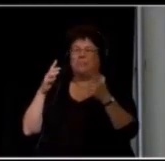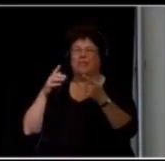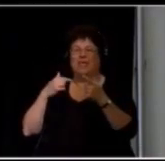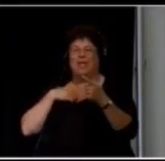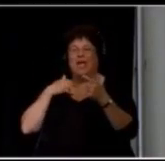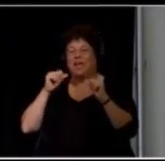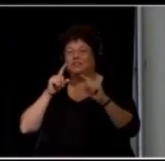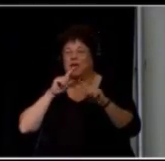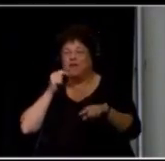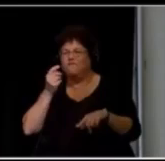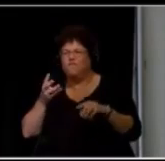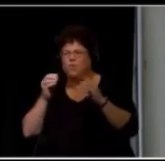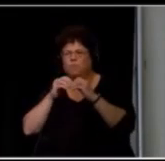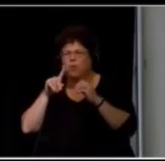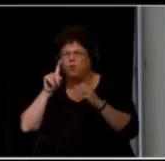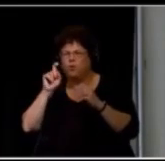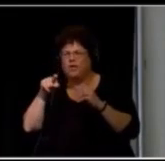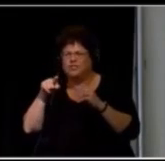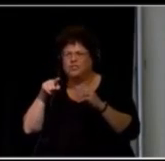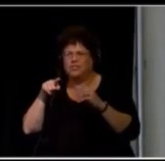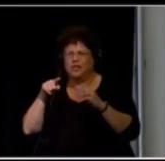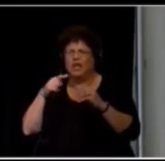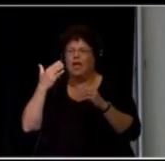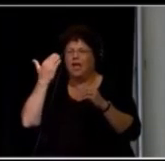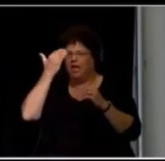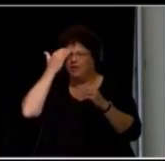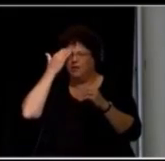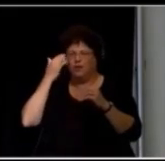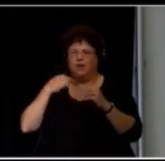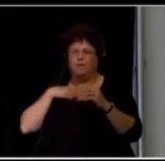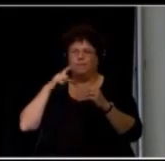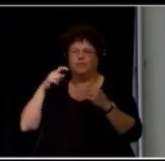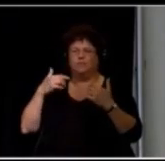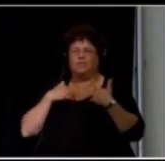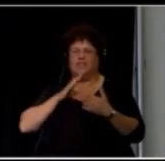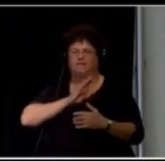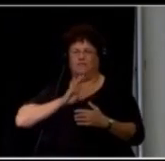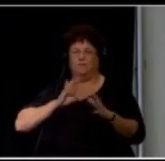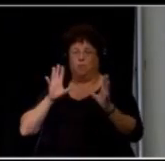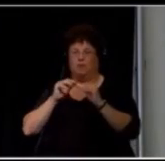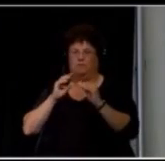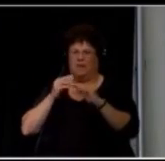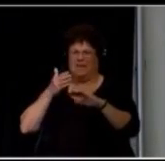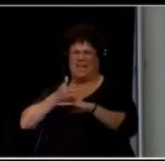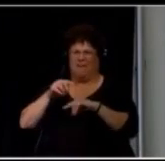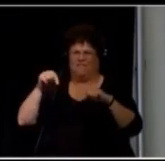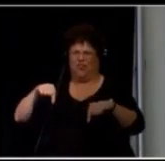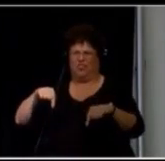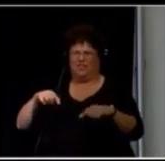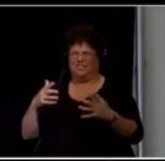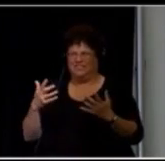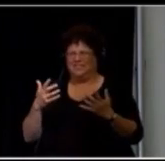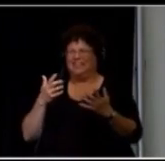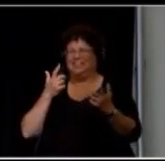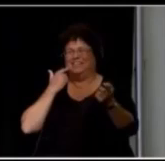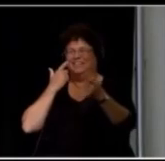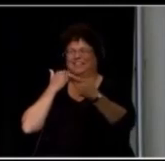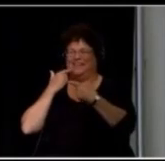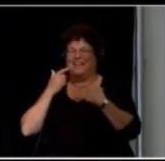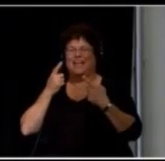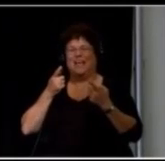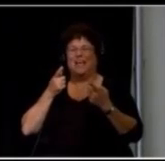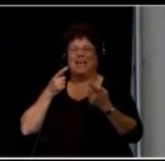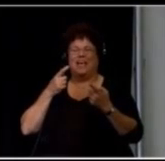I'll try to answer a few more questions. I know I'm supposed to have like a board meeting after this or something.